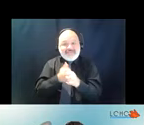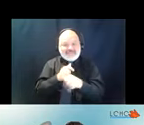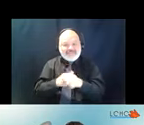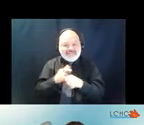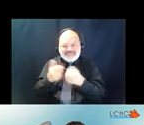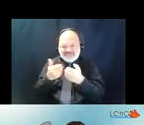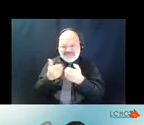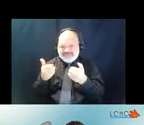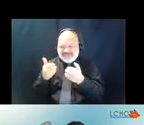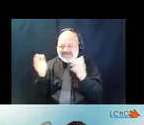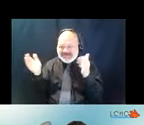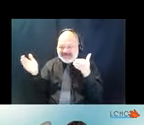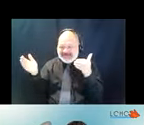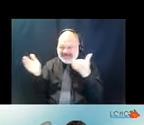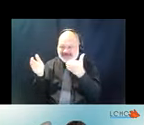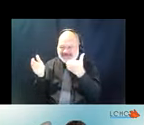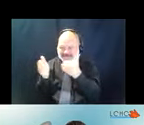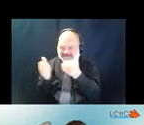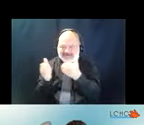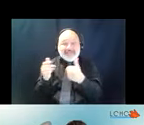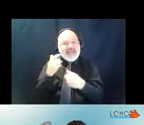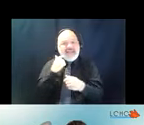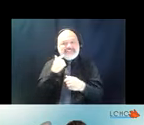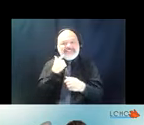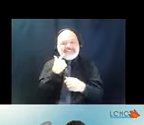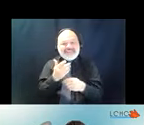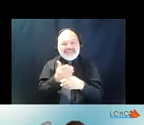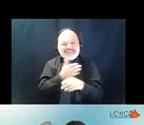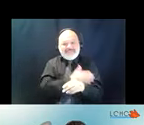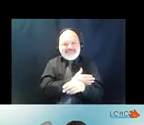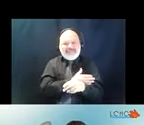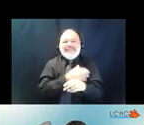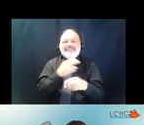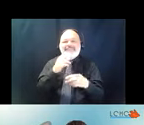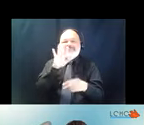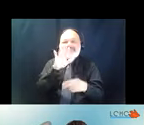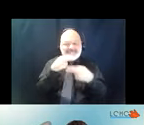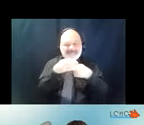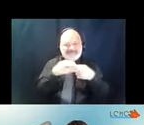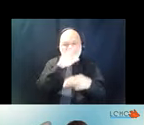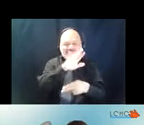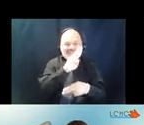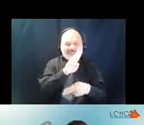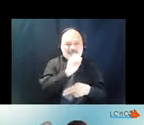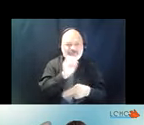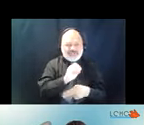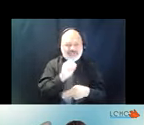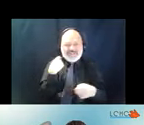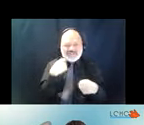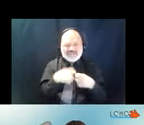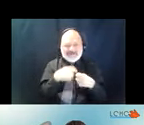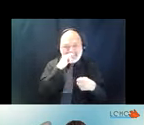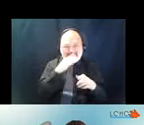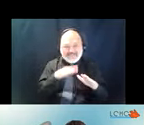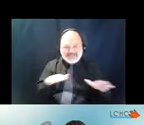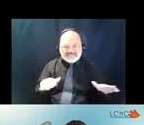gap to narrow. You know, I just mentioned in a previous slide that 52% of Latino kids are of kids in